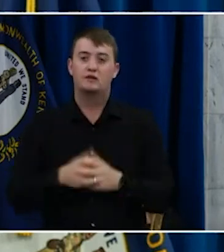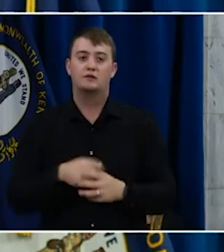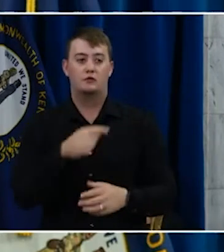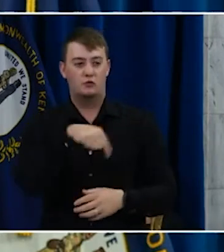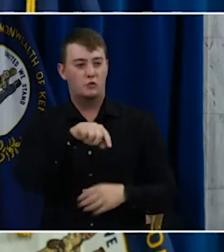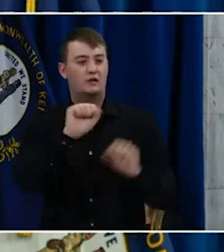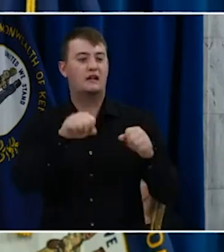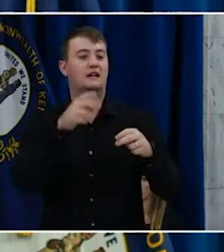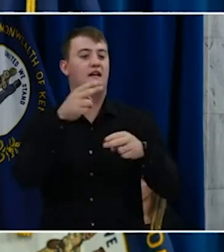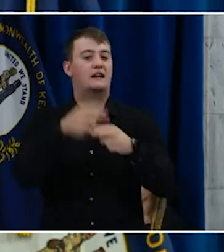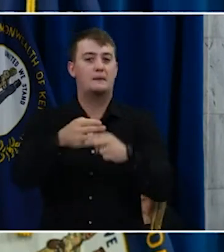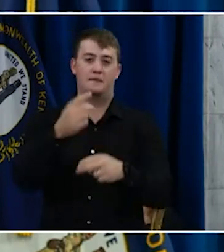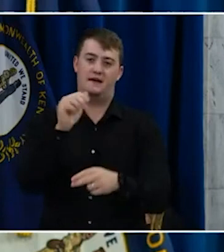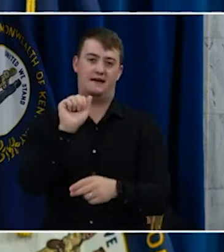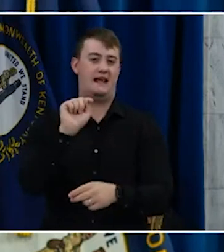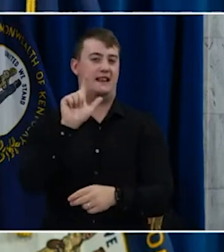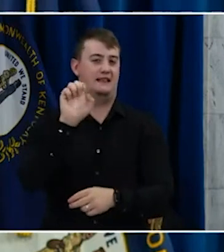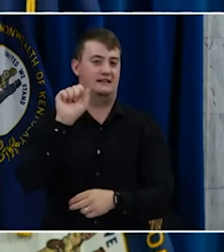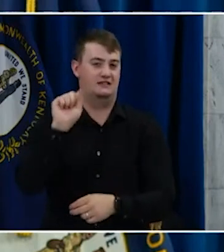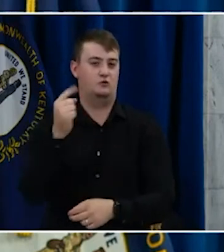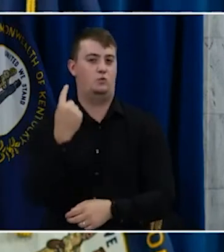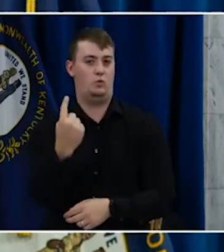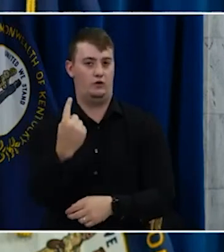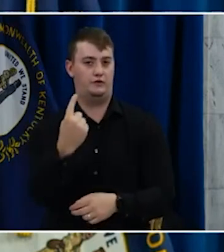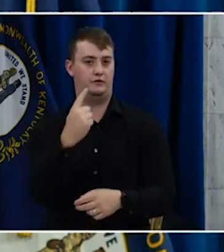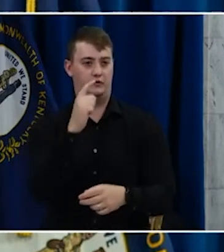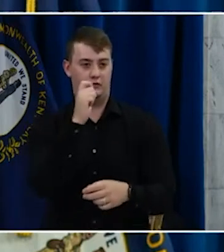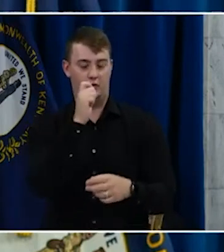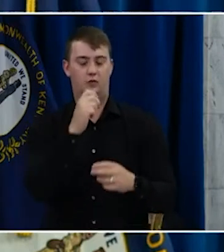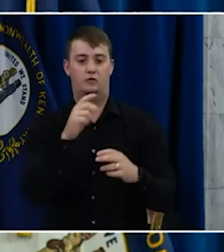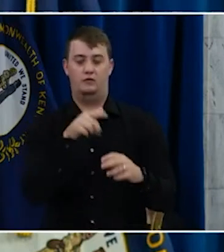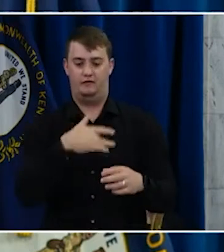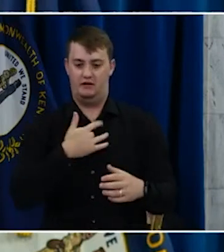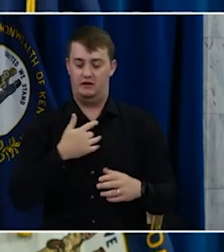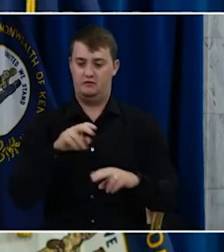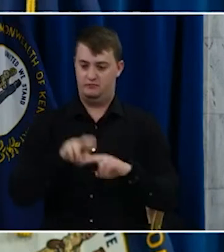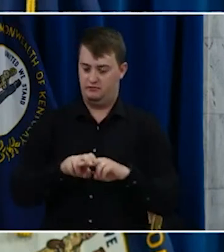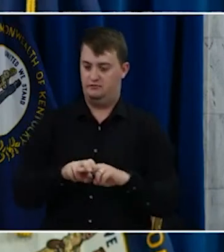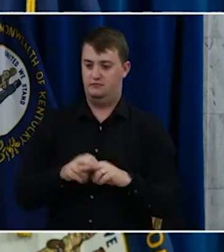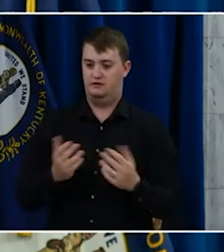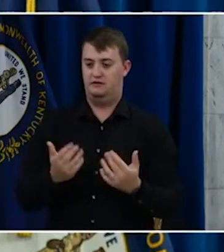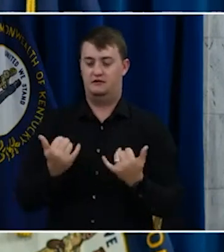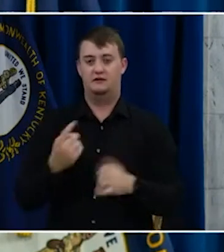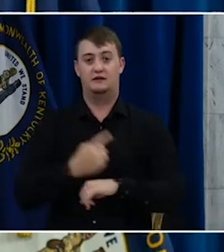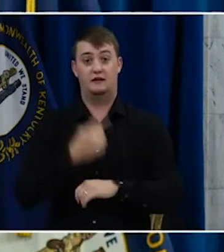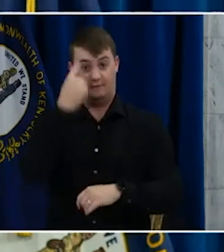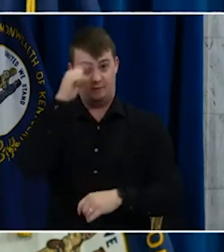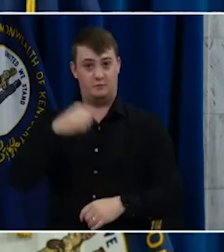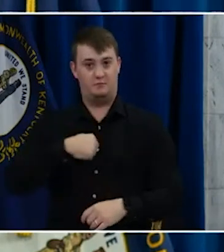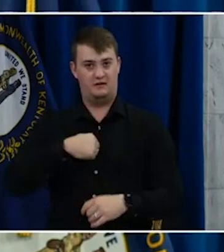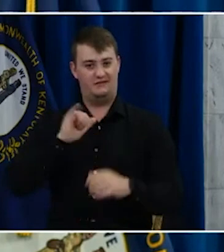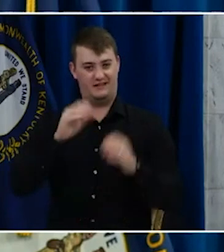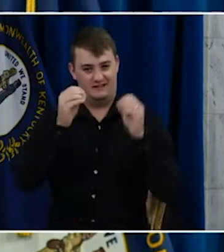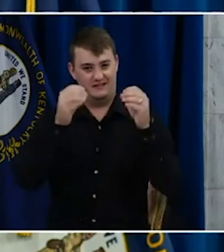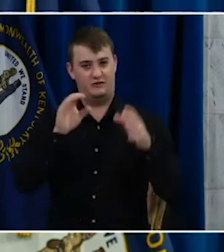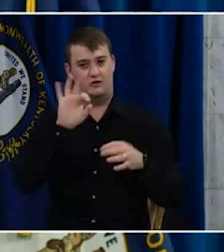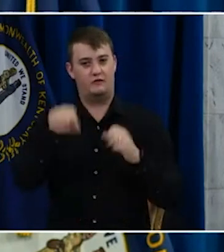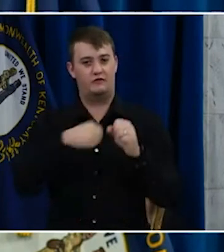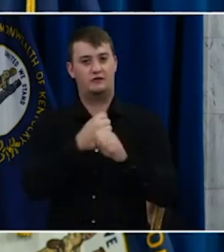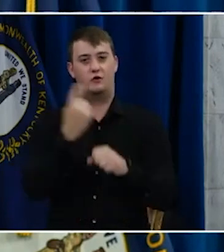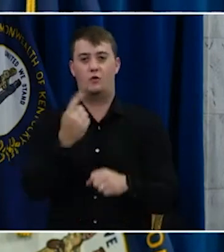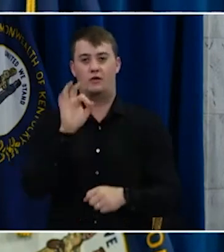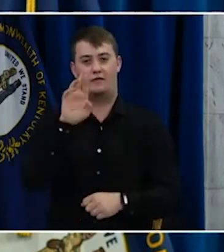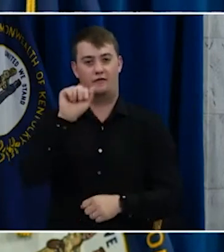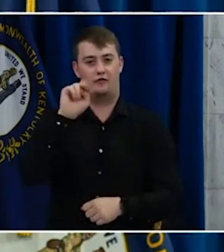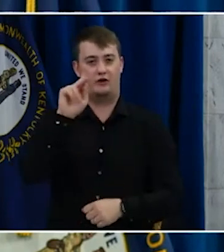You could name at least one that got you to where you are. For me, that teacher of the year will always be Mr. Frank